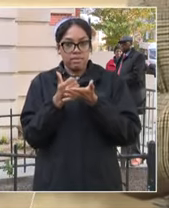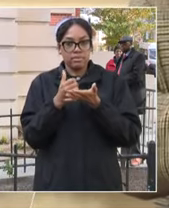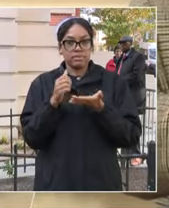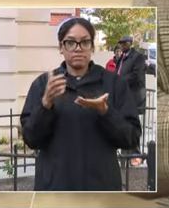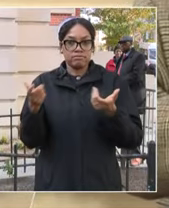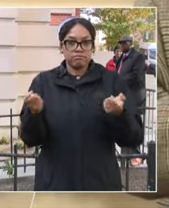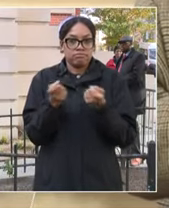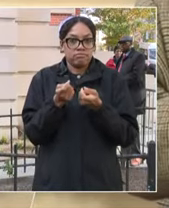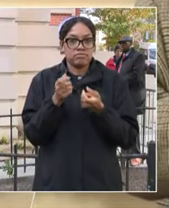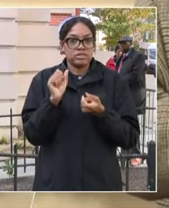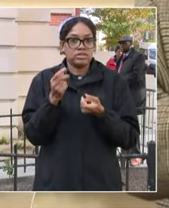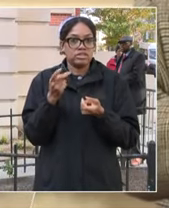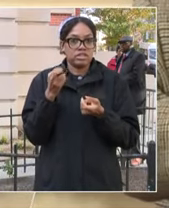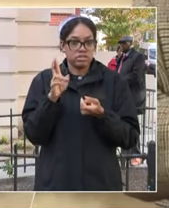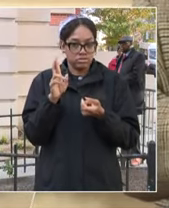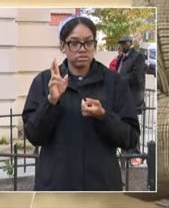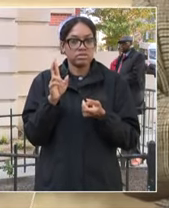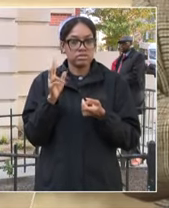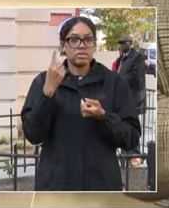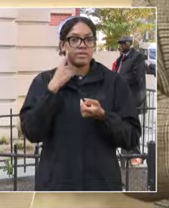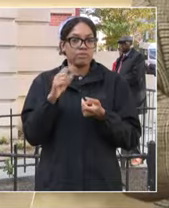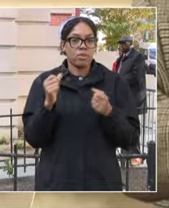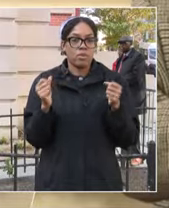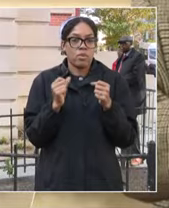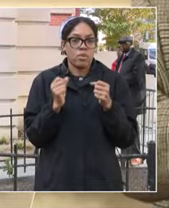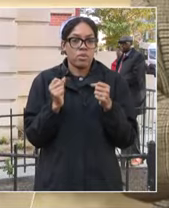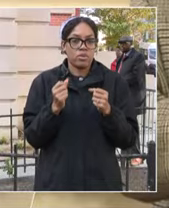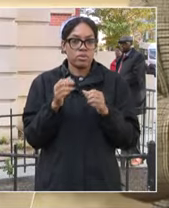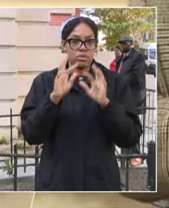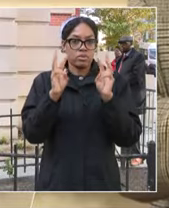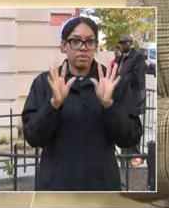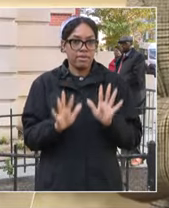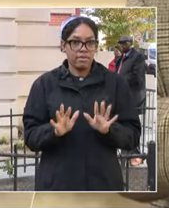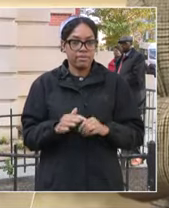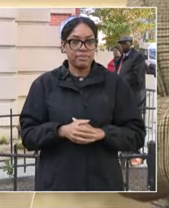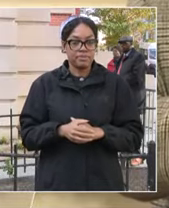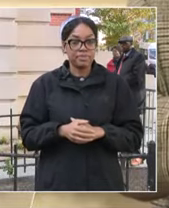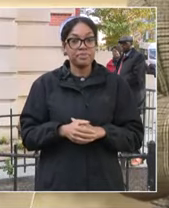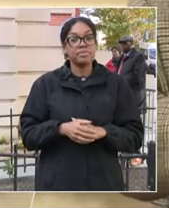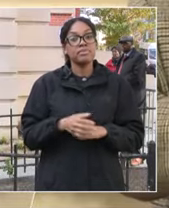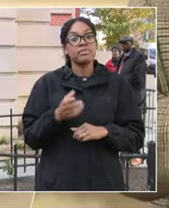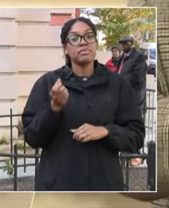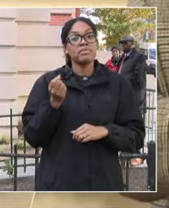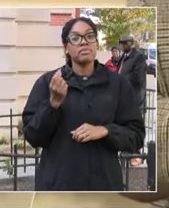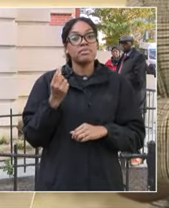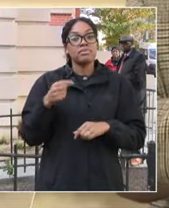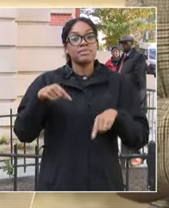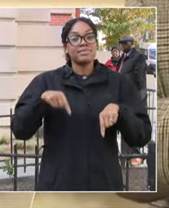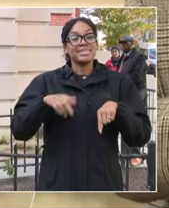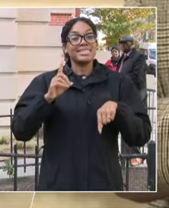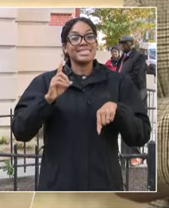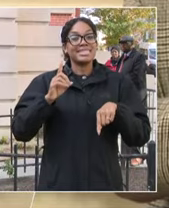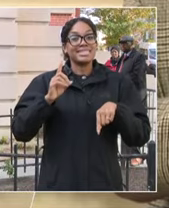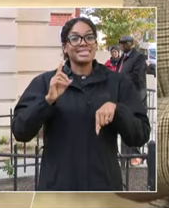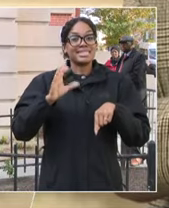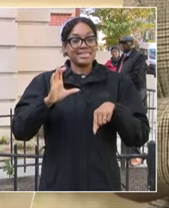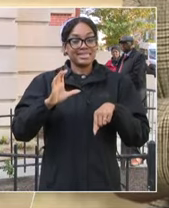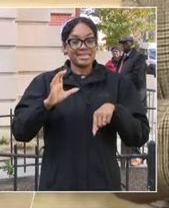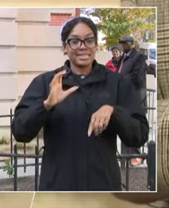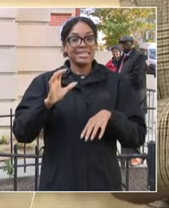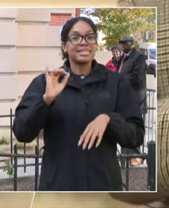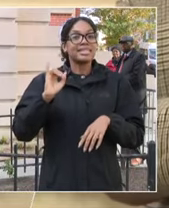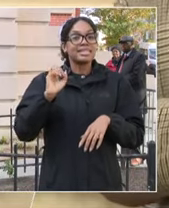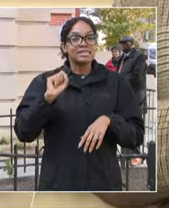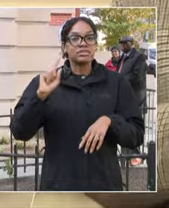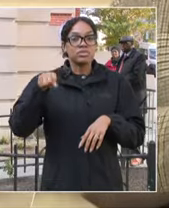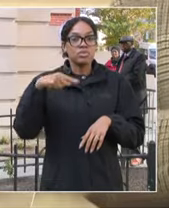district is one of only few of the jurisdictions in the country that provides a legal right to shelter in hypothermic